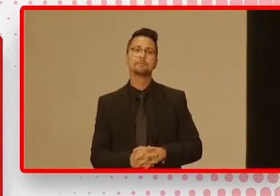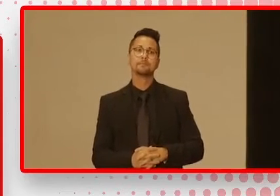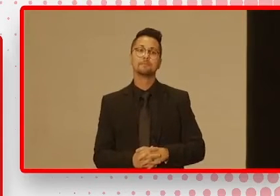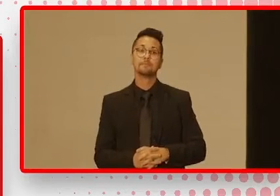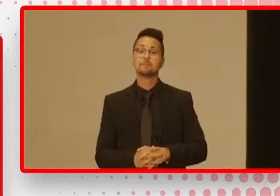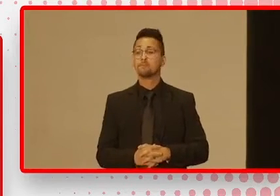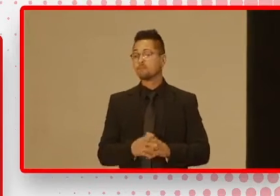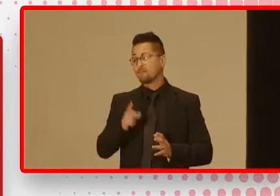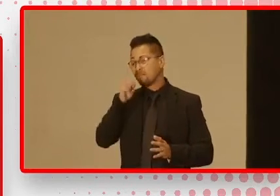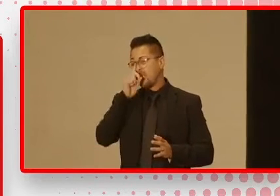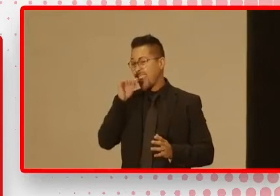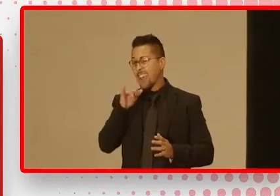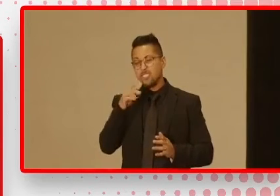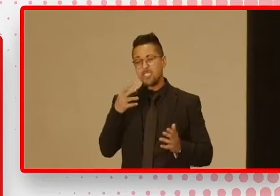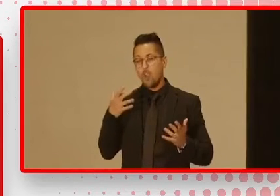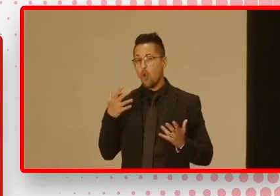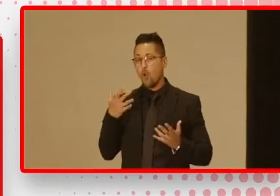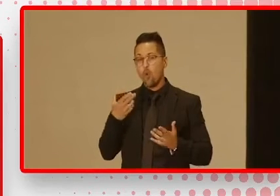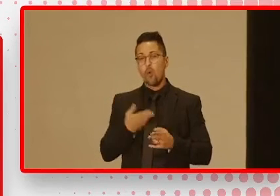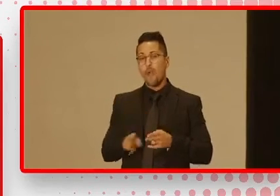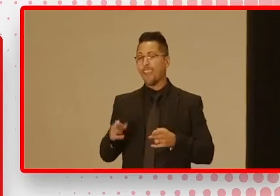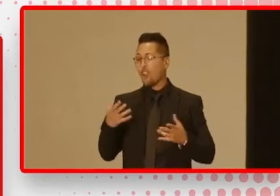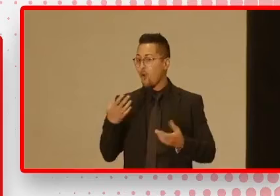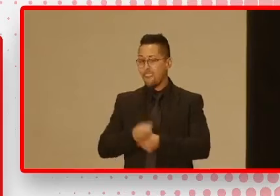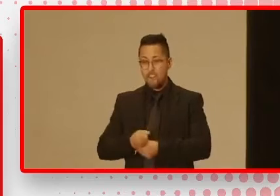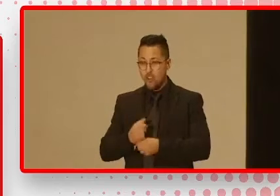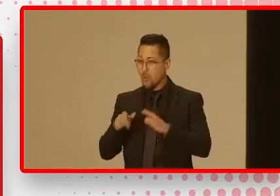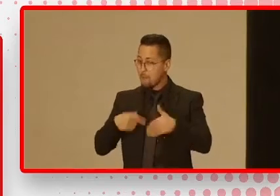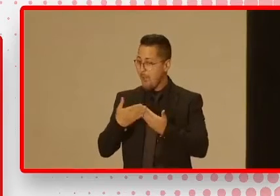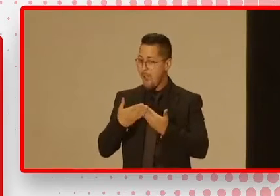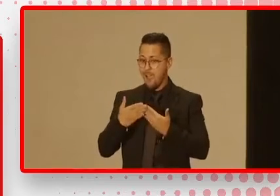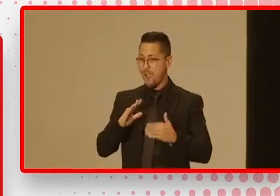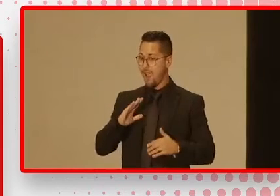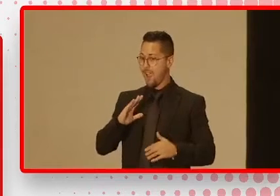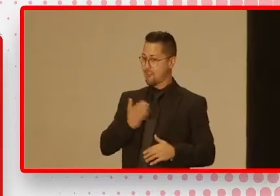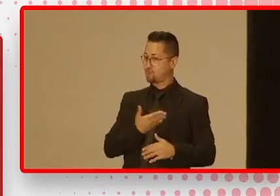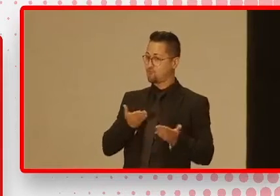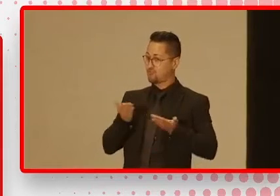So that's just a really quick overview of our traditional VR services.